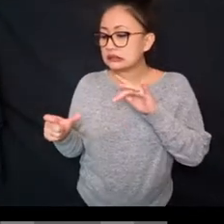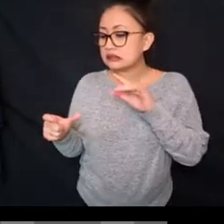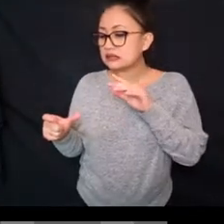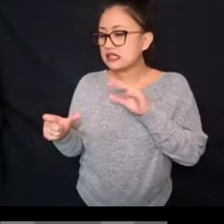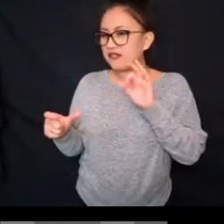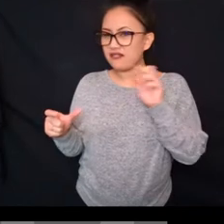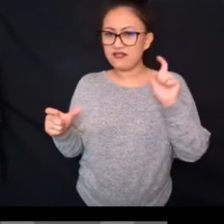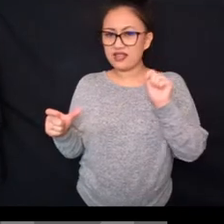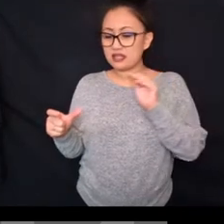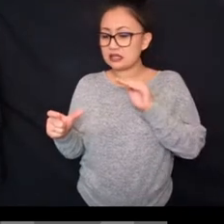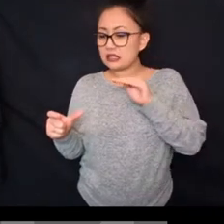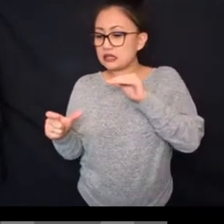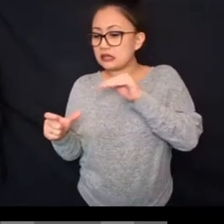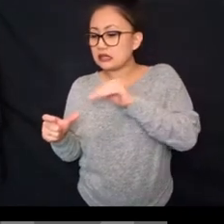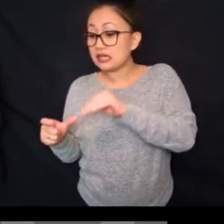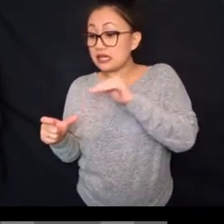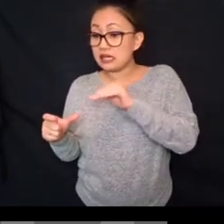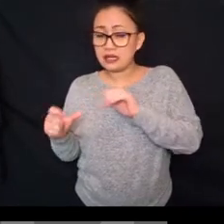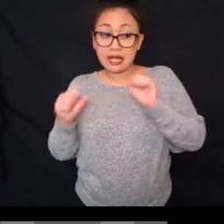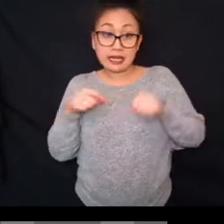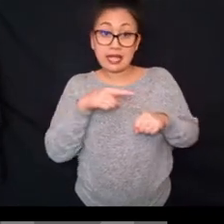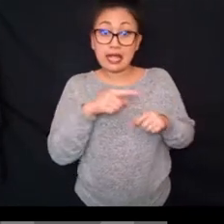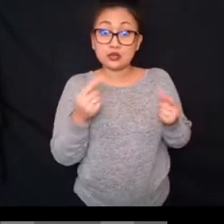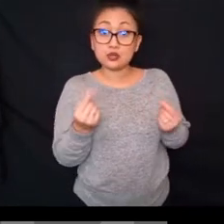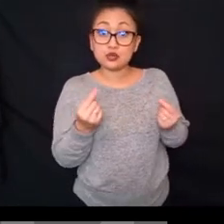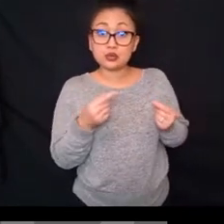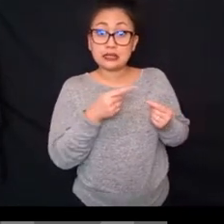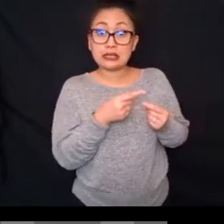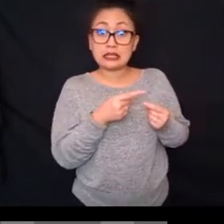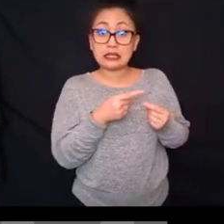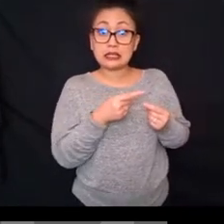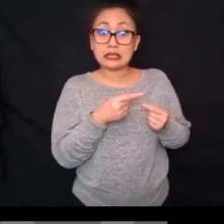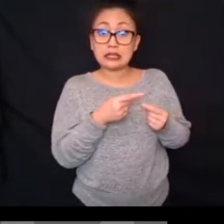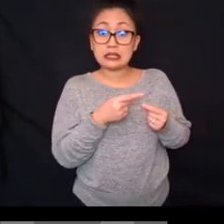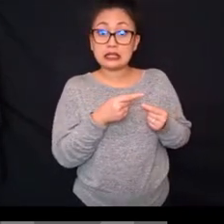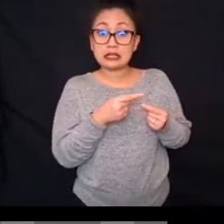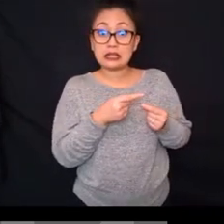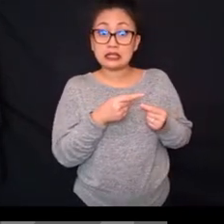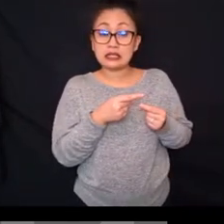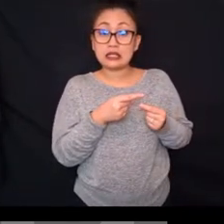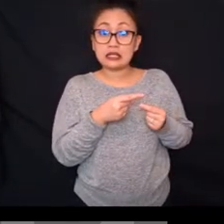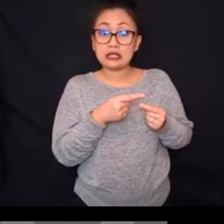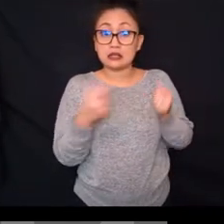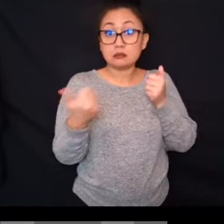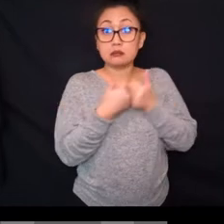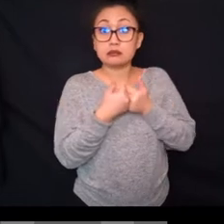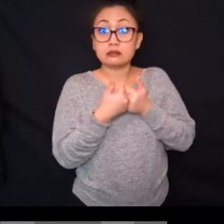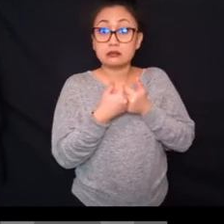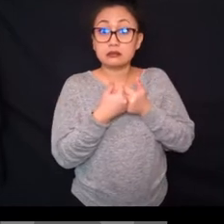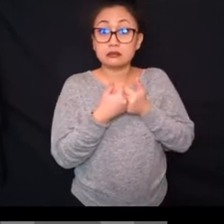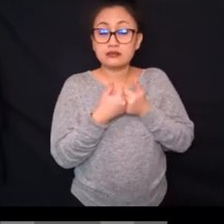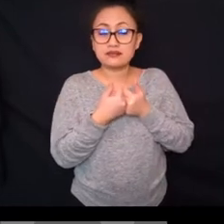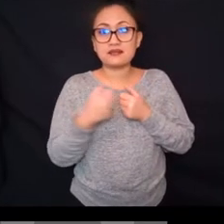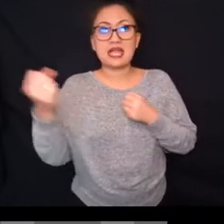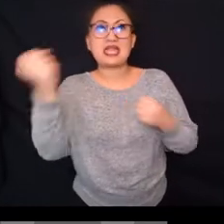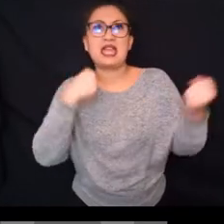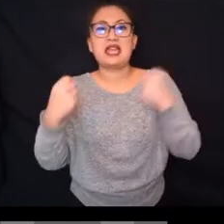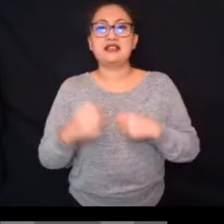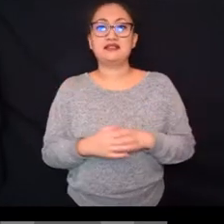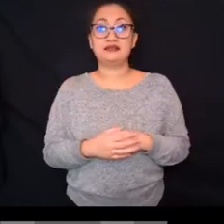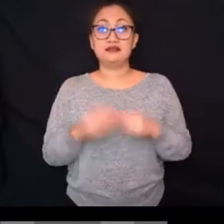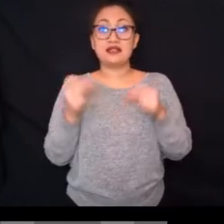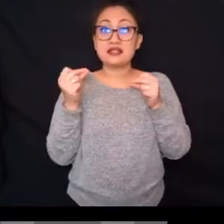foot. Could he do it? Did he dare? Yeah. Yes, he did. Yes. Suddenly, Little